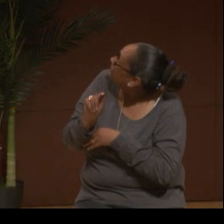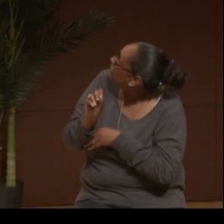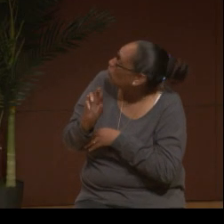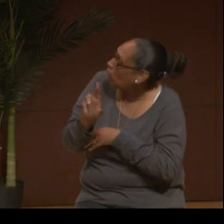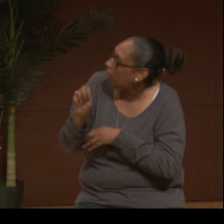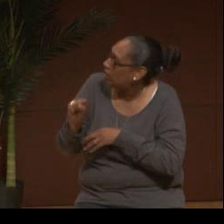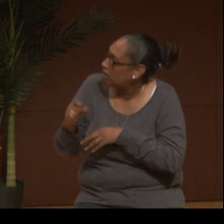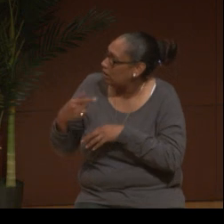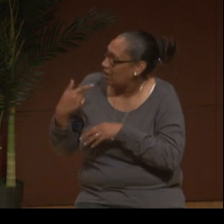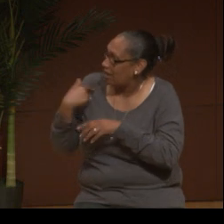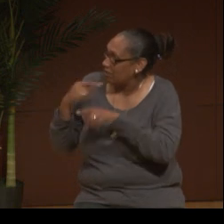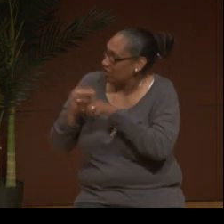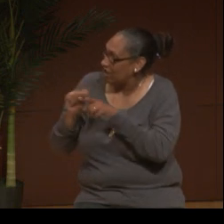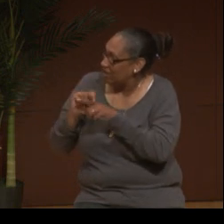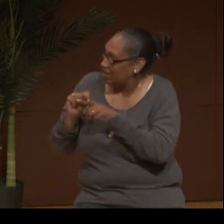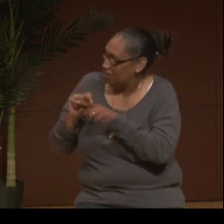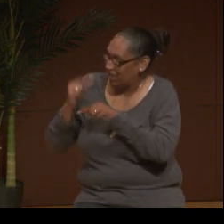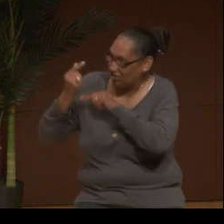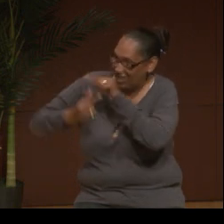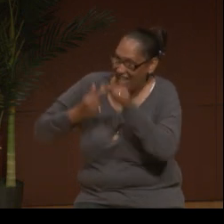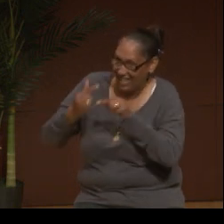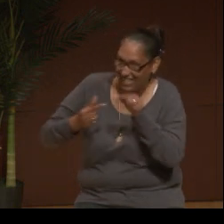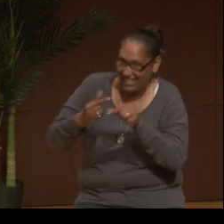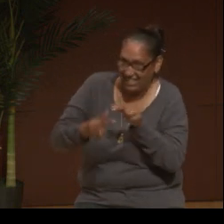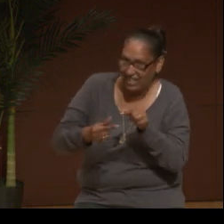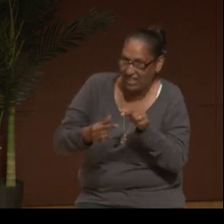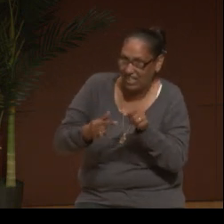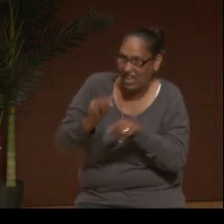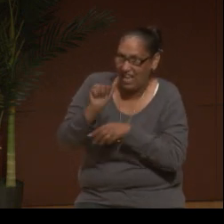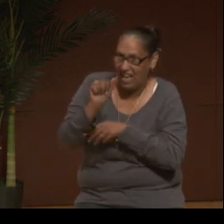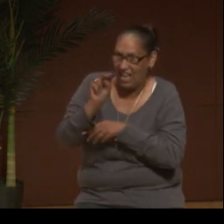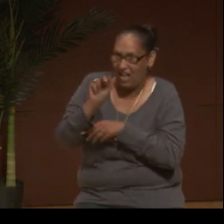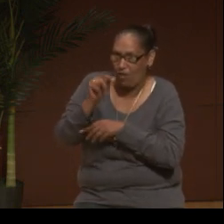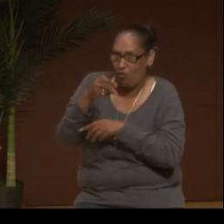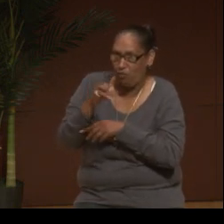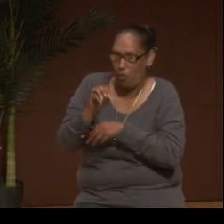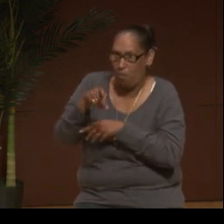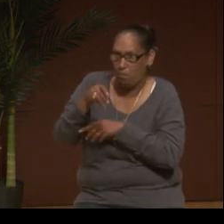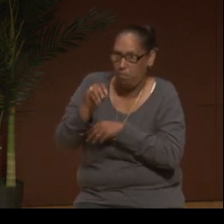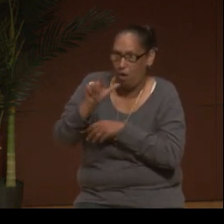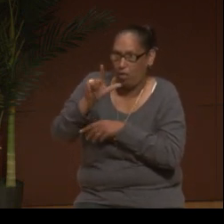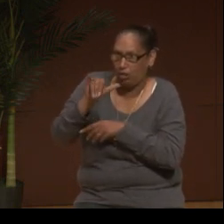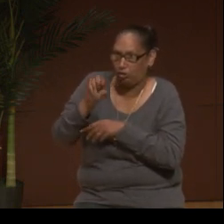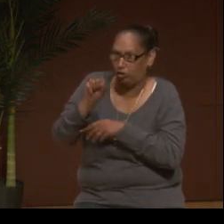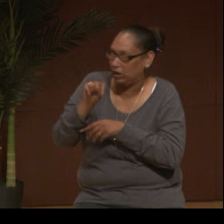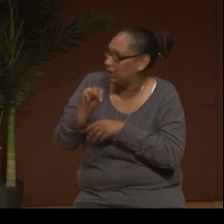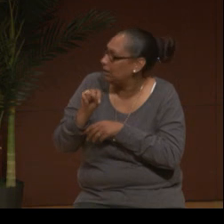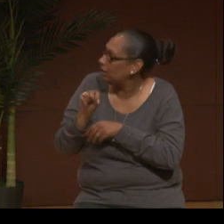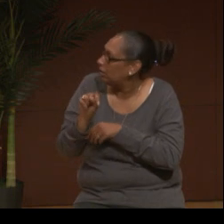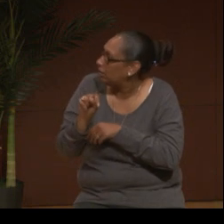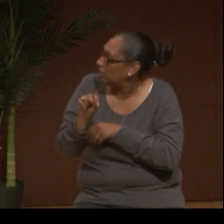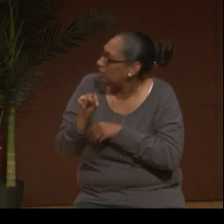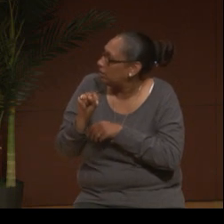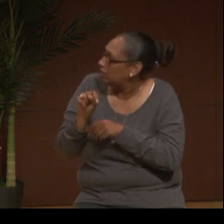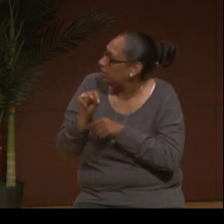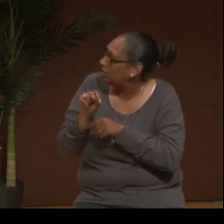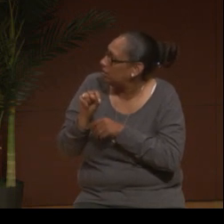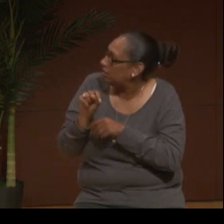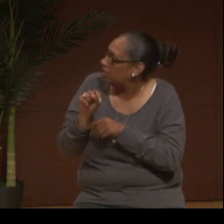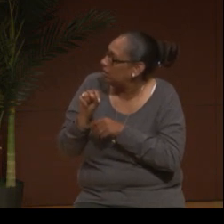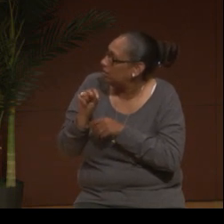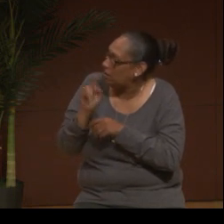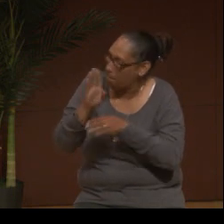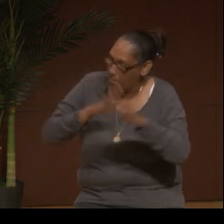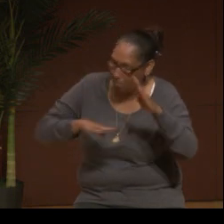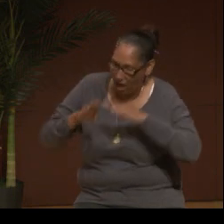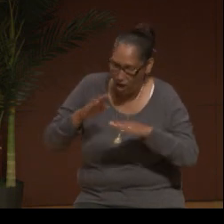By training, I'm a genetic anthropologist. The lab that I run, again, you can't see it in the black letters, is the Genetic Anthropology and